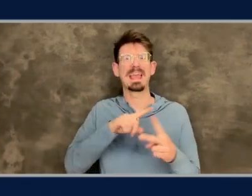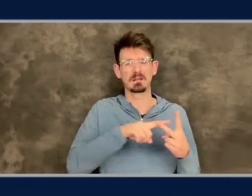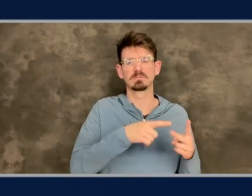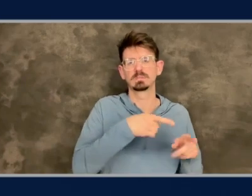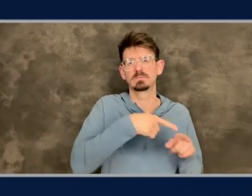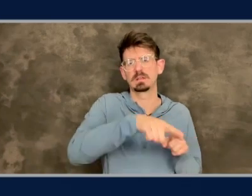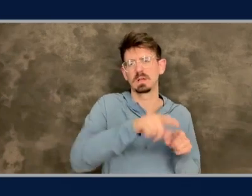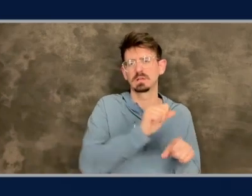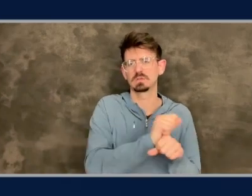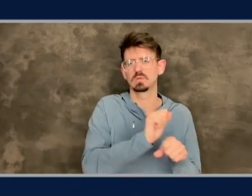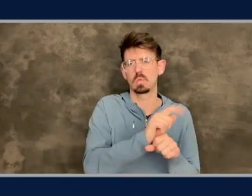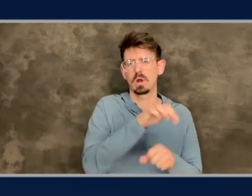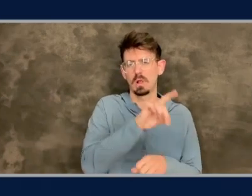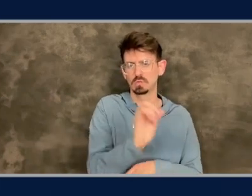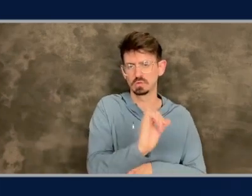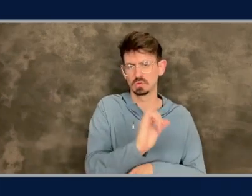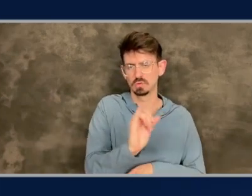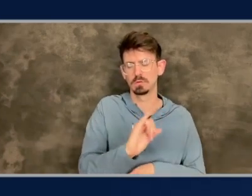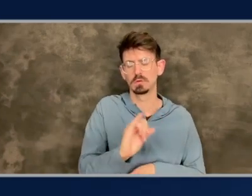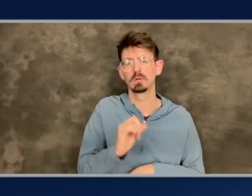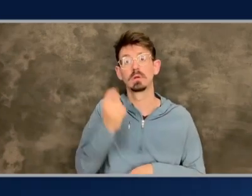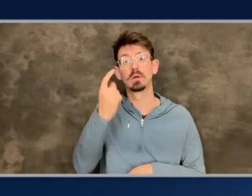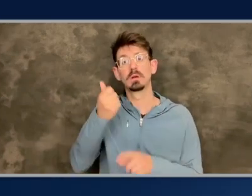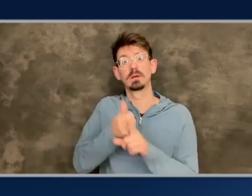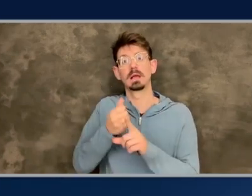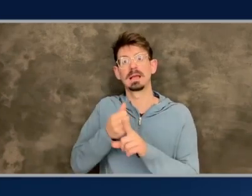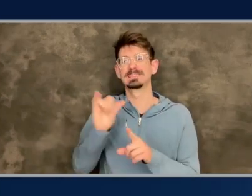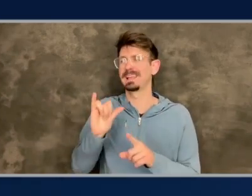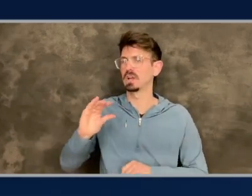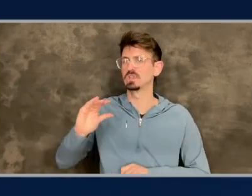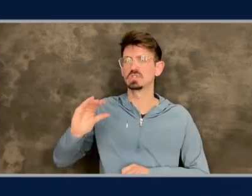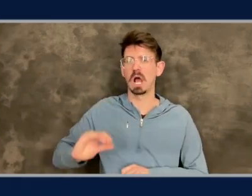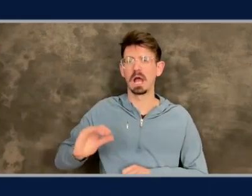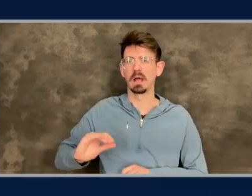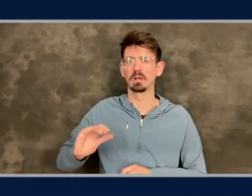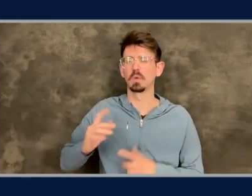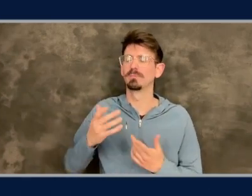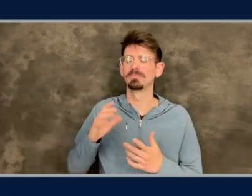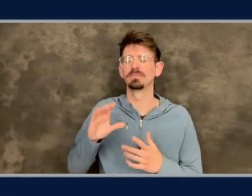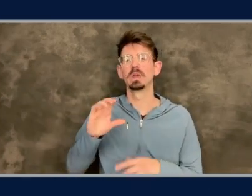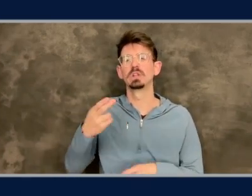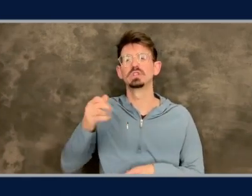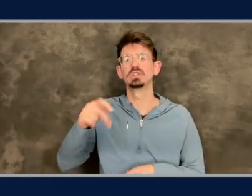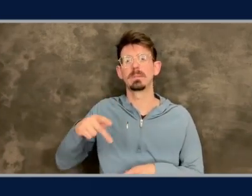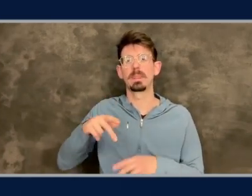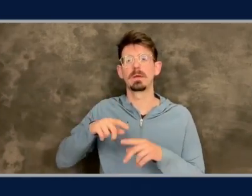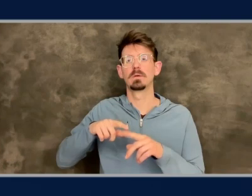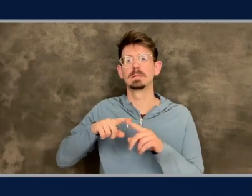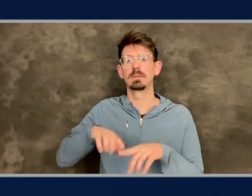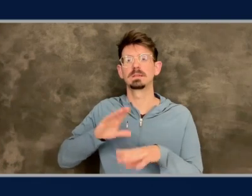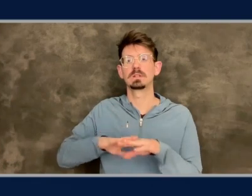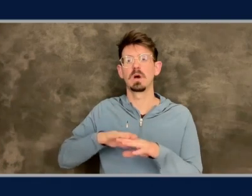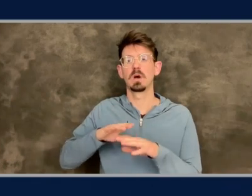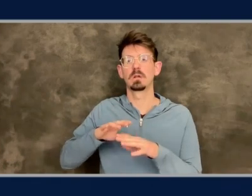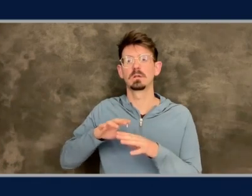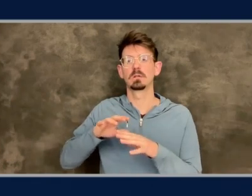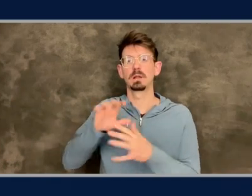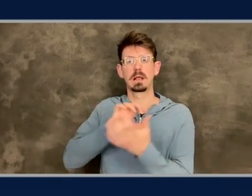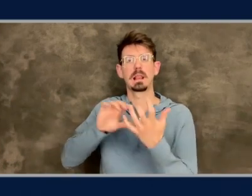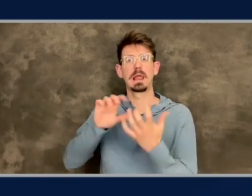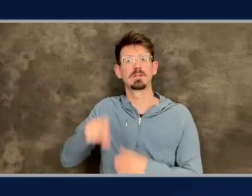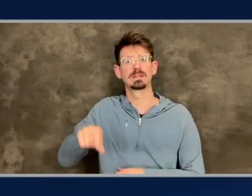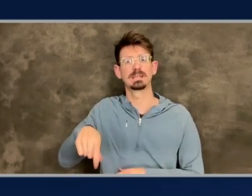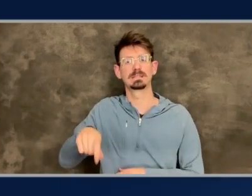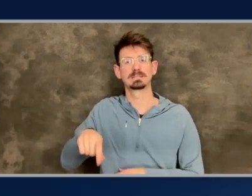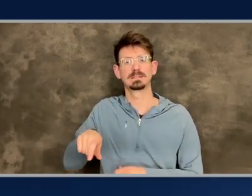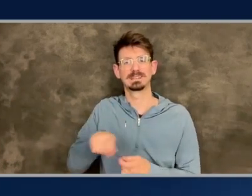it's actually a cloud, a chip that was created based off of cloud needs. Yes, Yeah.